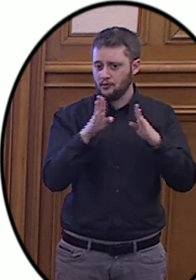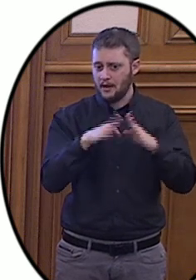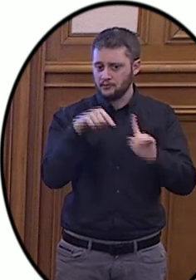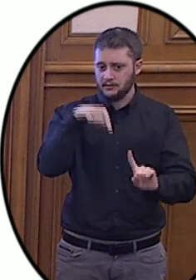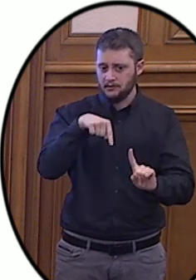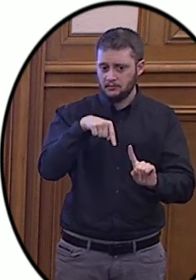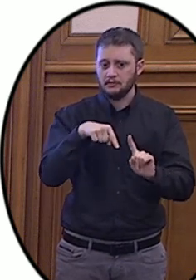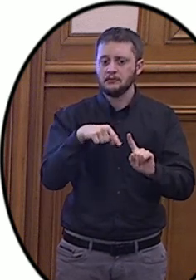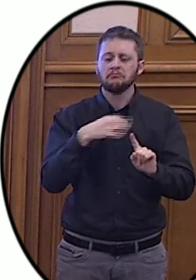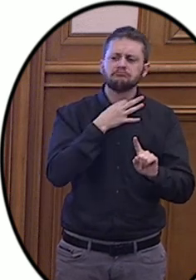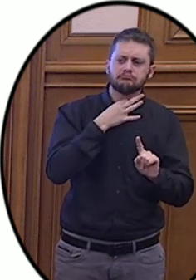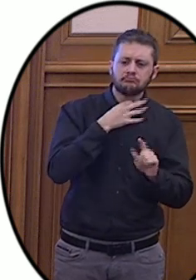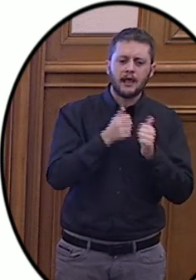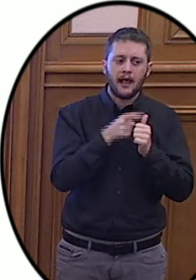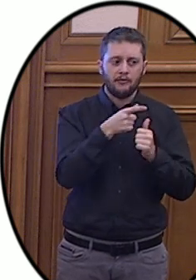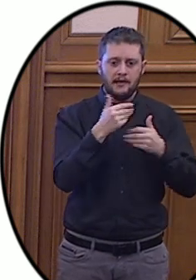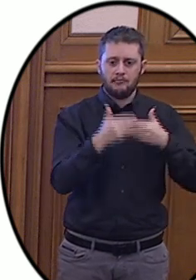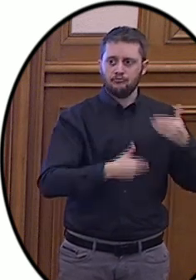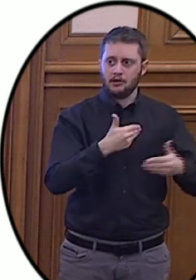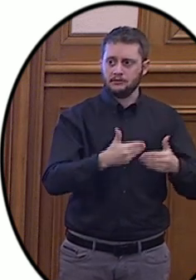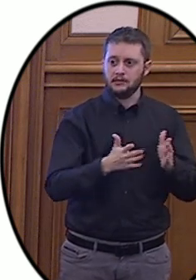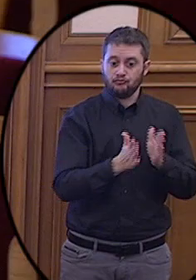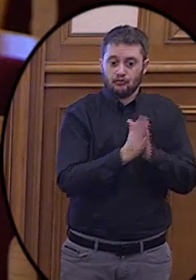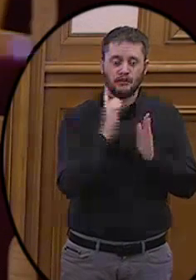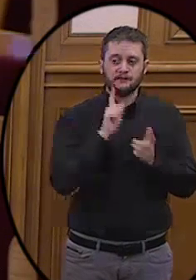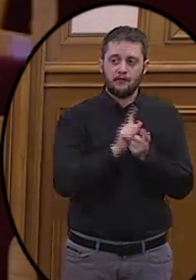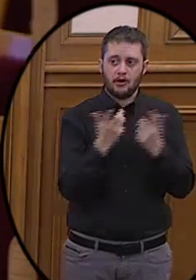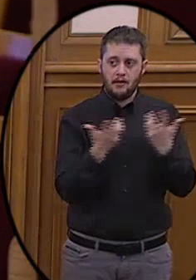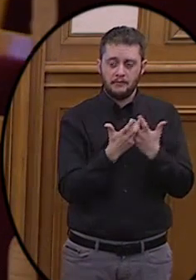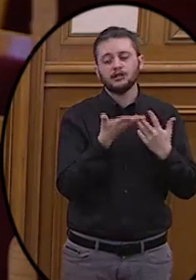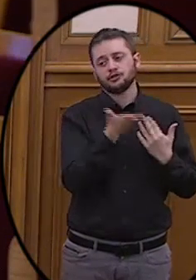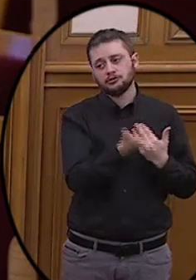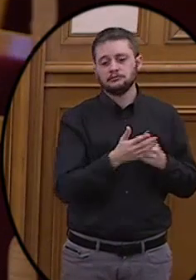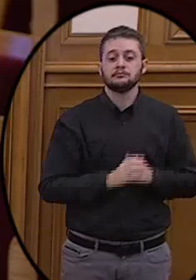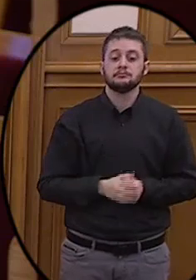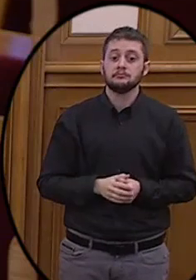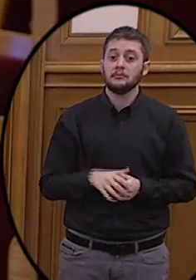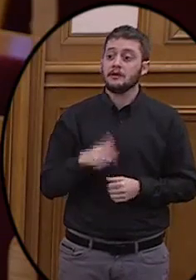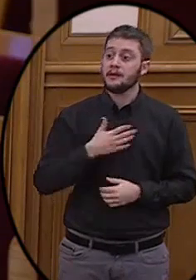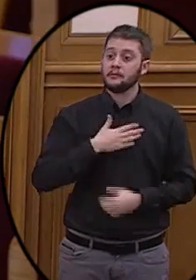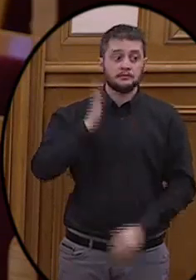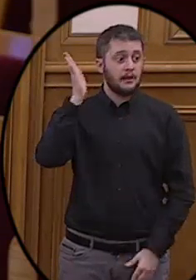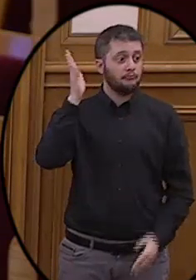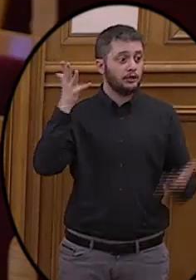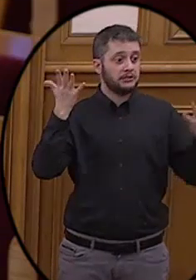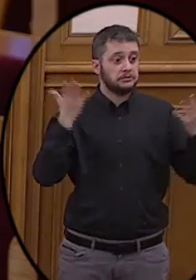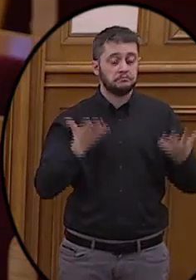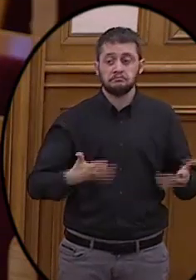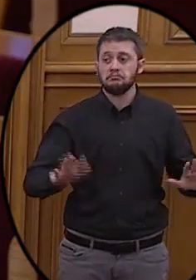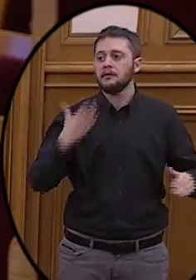process reasonable accommodation claims. So that's the presentation I have. Thank you very much